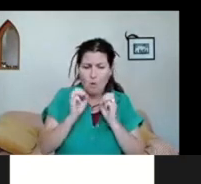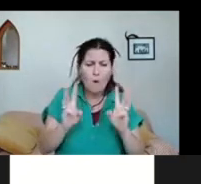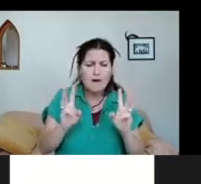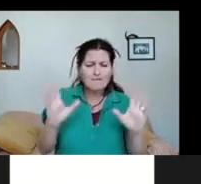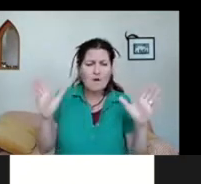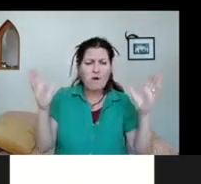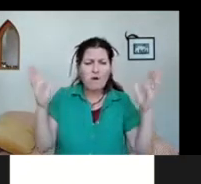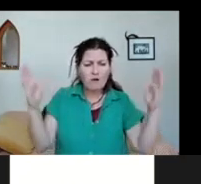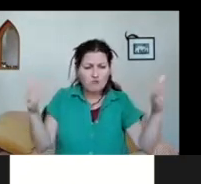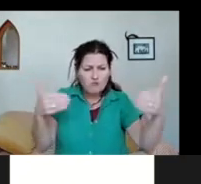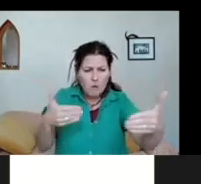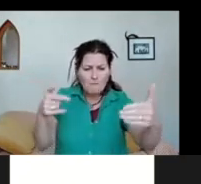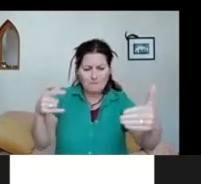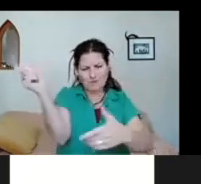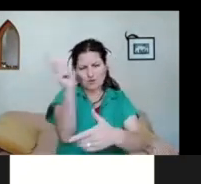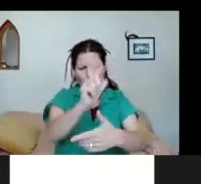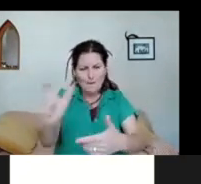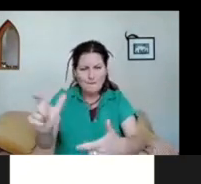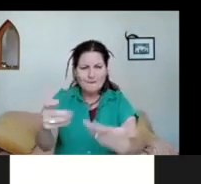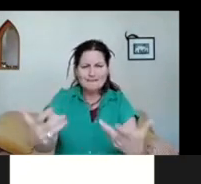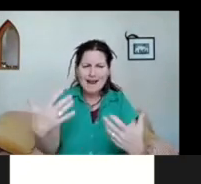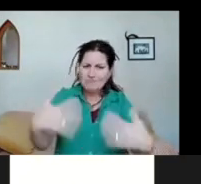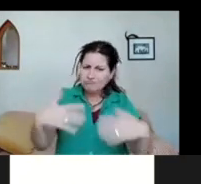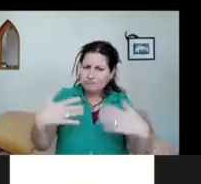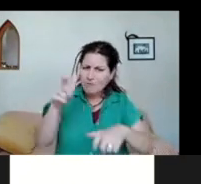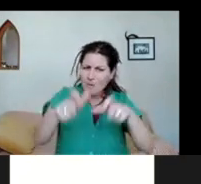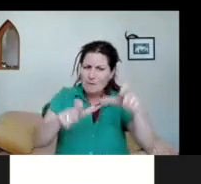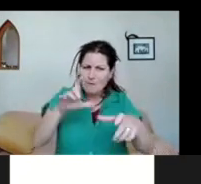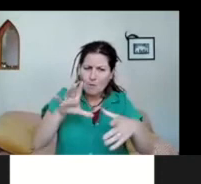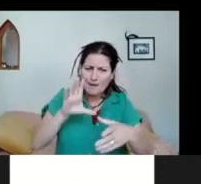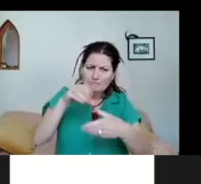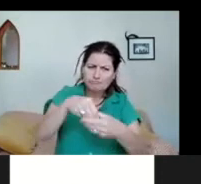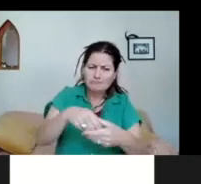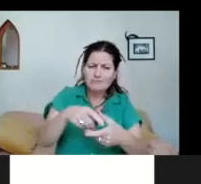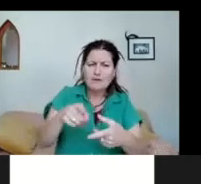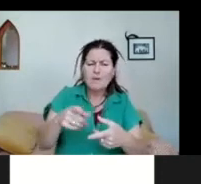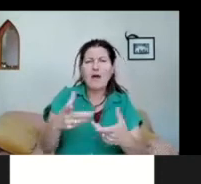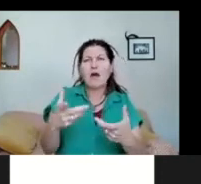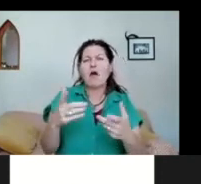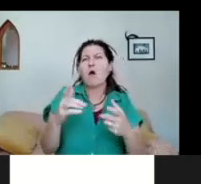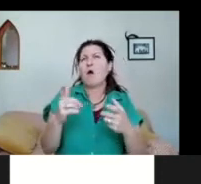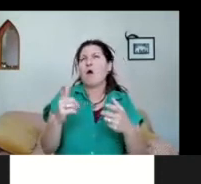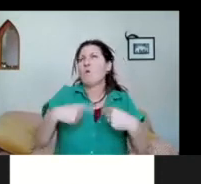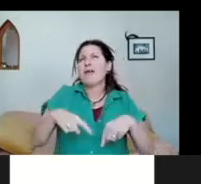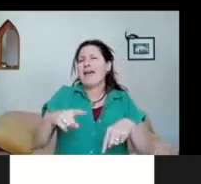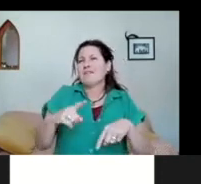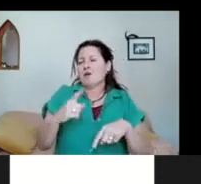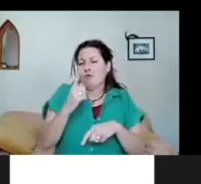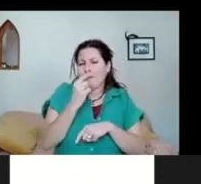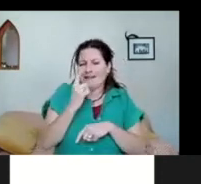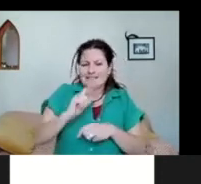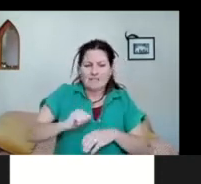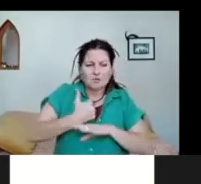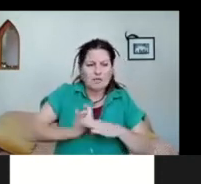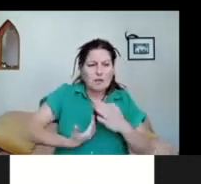room. At the moment, we've not got the resource to set up a whole new website, but I think maybe, as Linda said, we can start simple. We'd